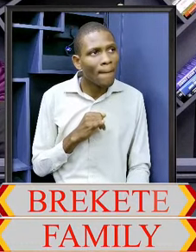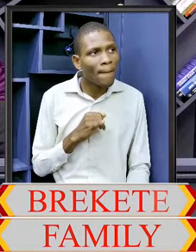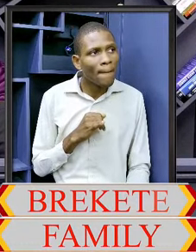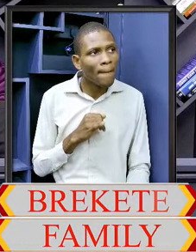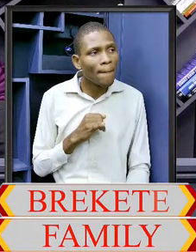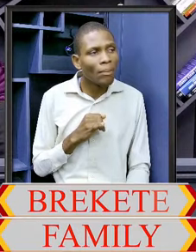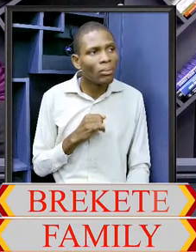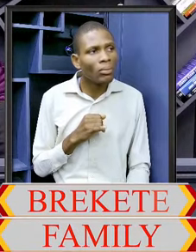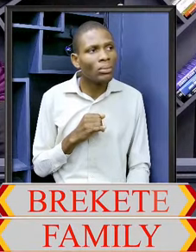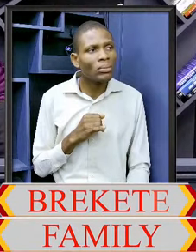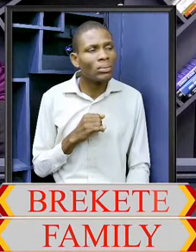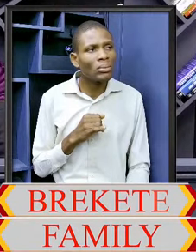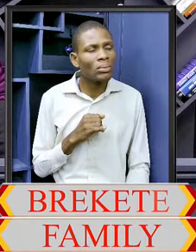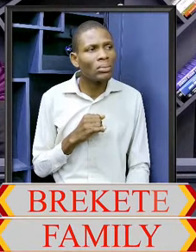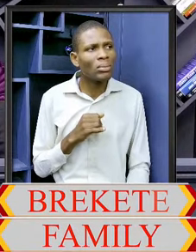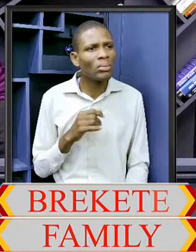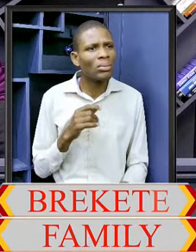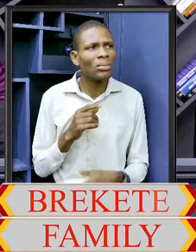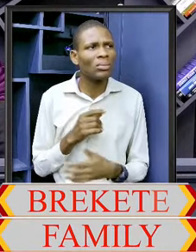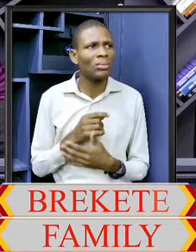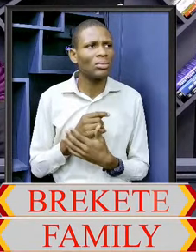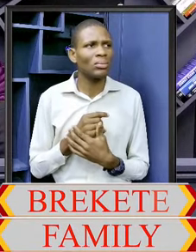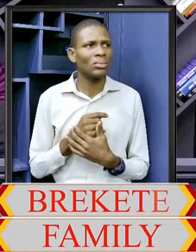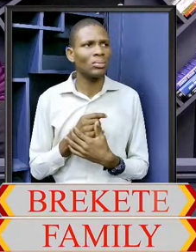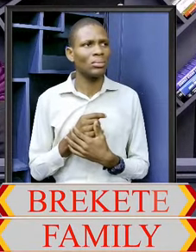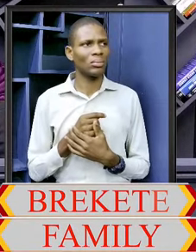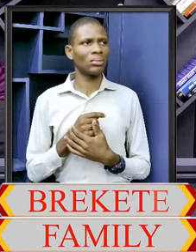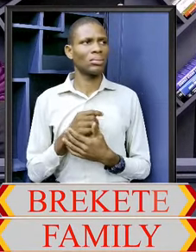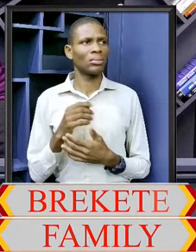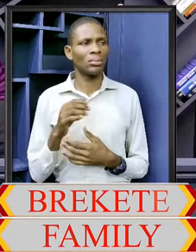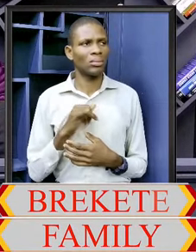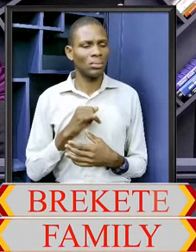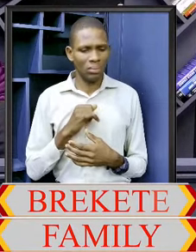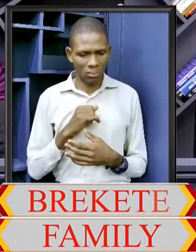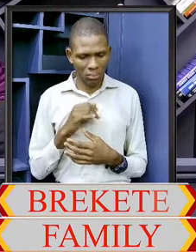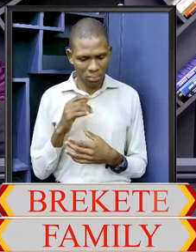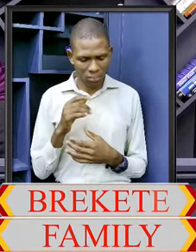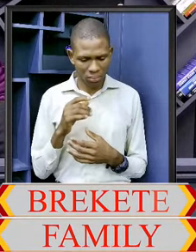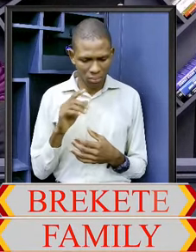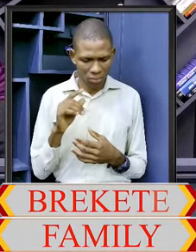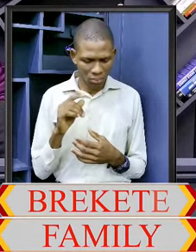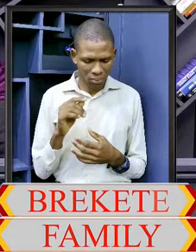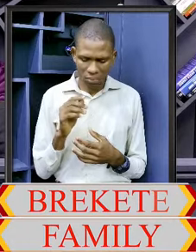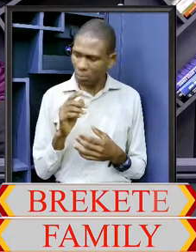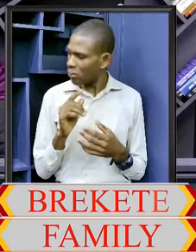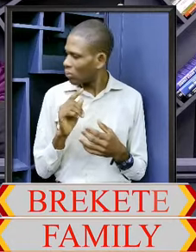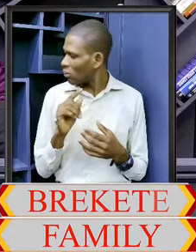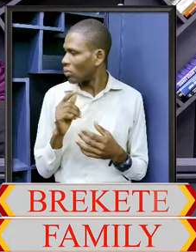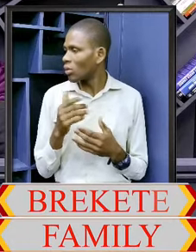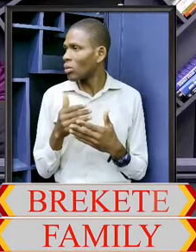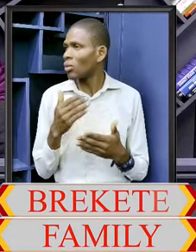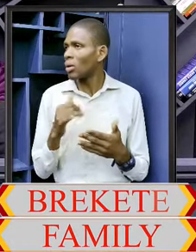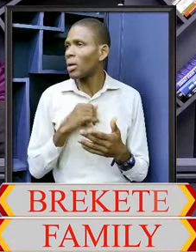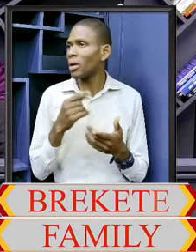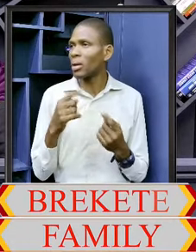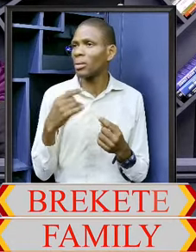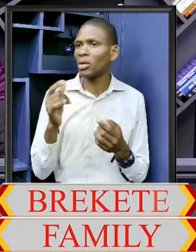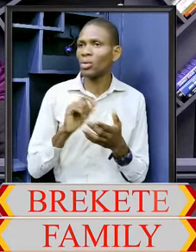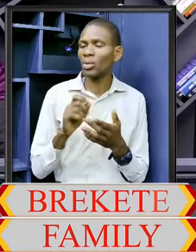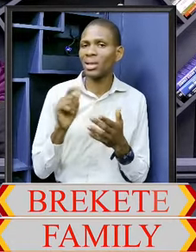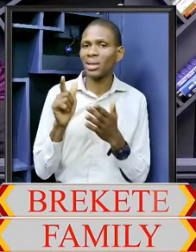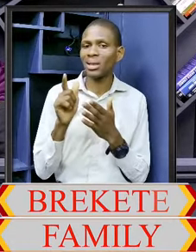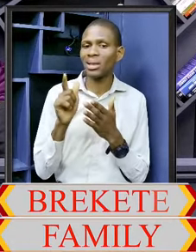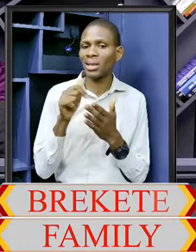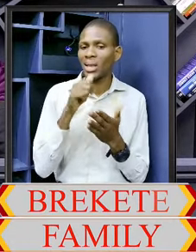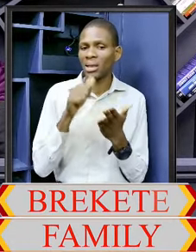what the address I was there. You know, before I came, they wrote a letter to the